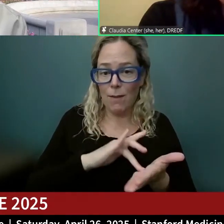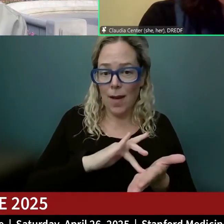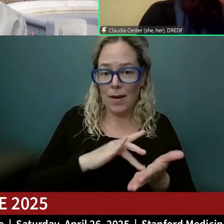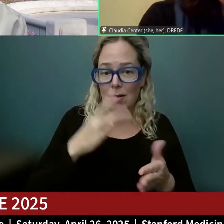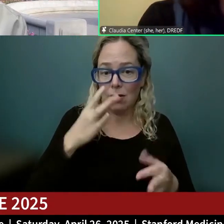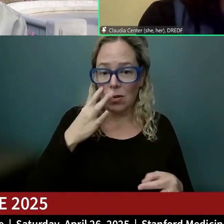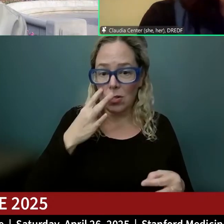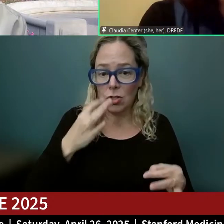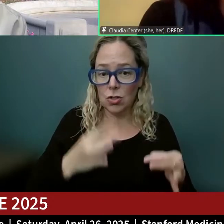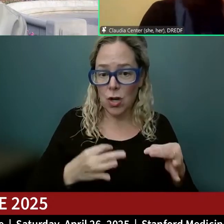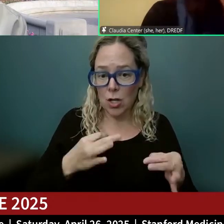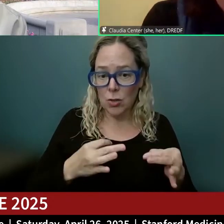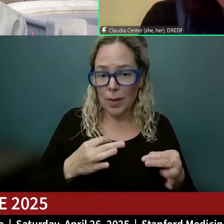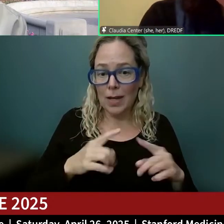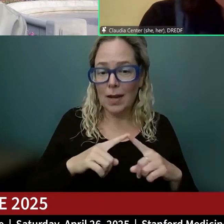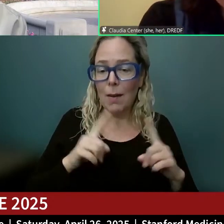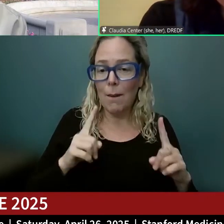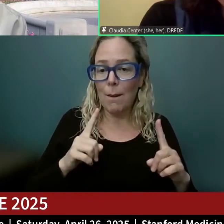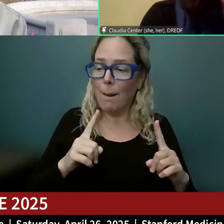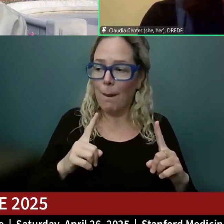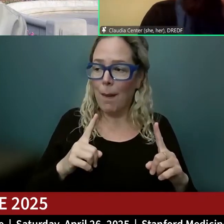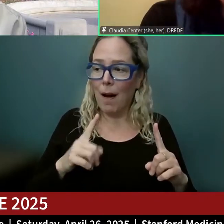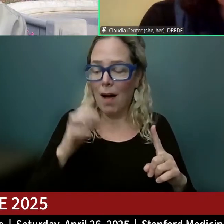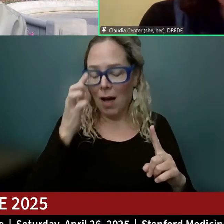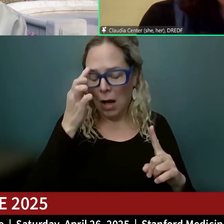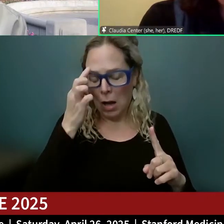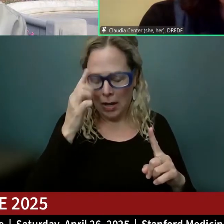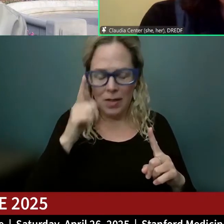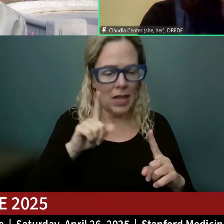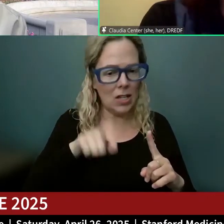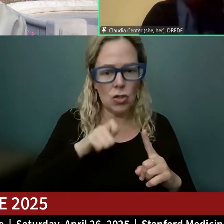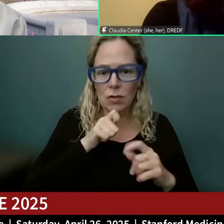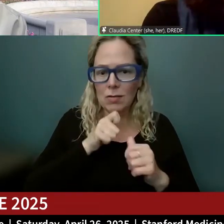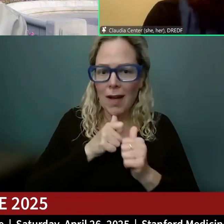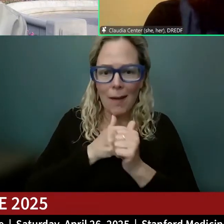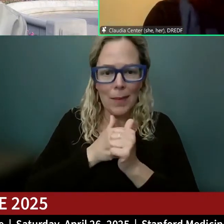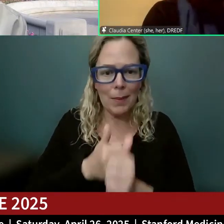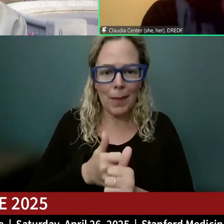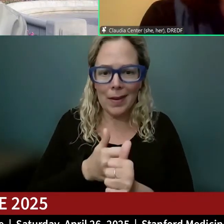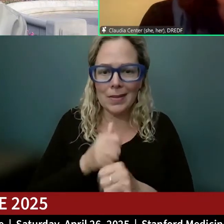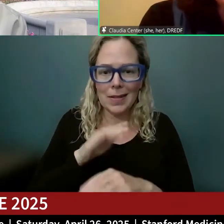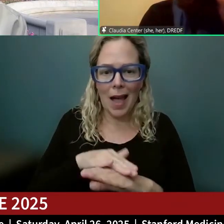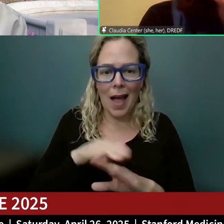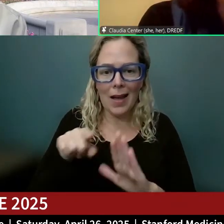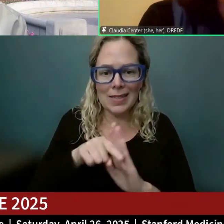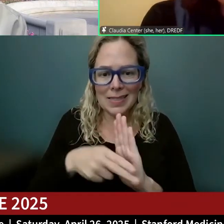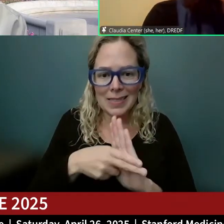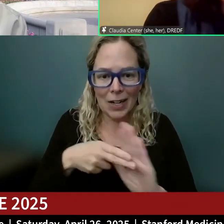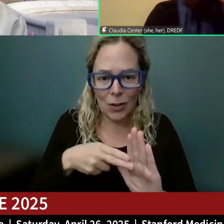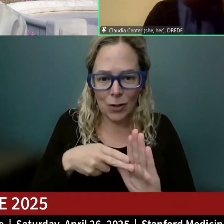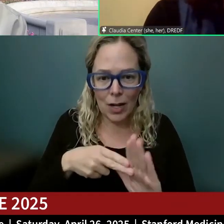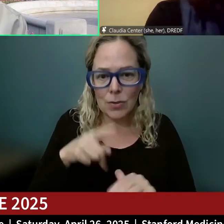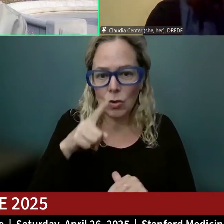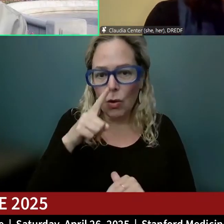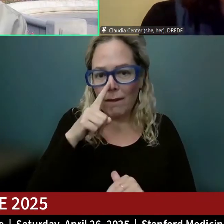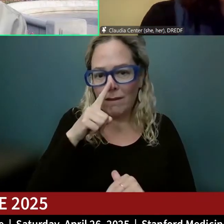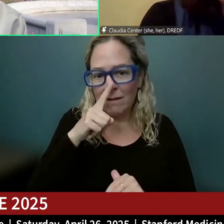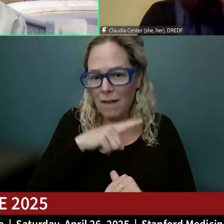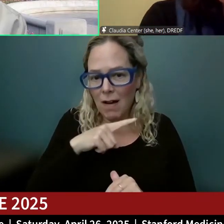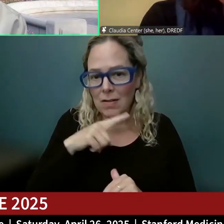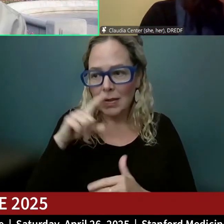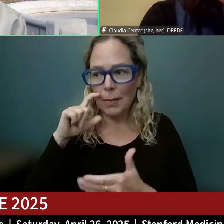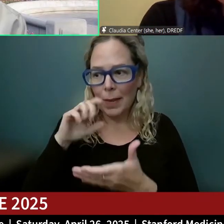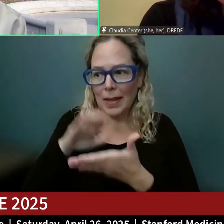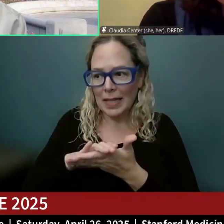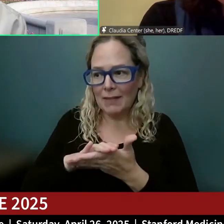um, but that judgment shouldn't be based on stereotype or false beliefs about disability. But this